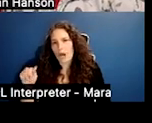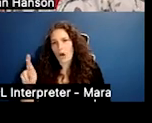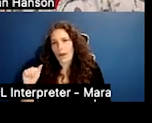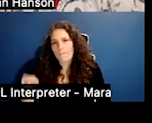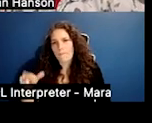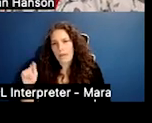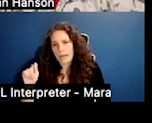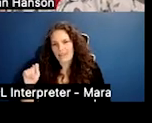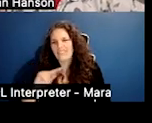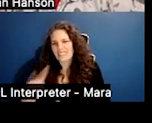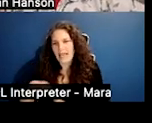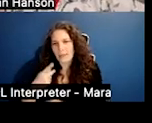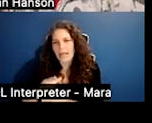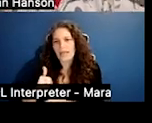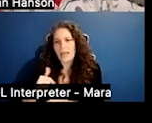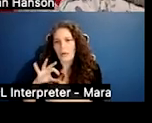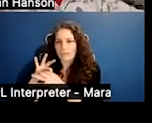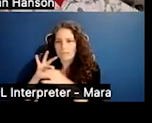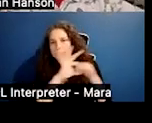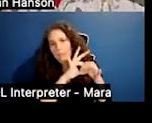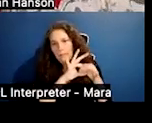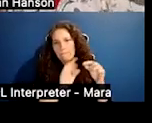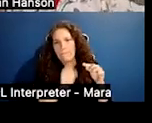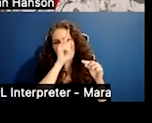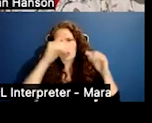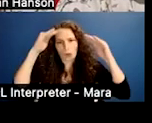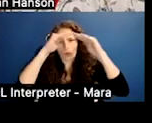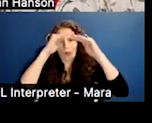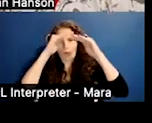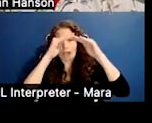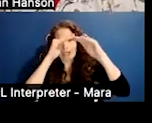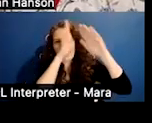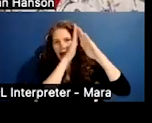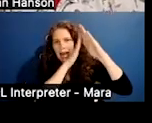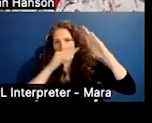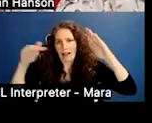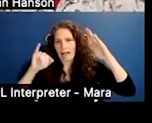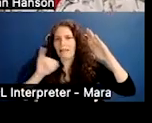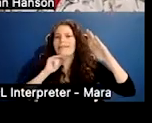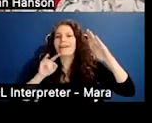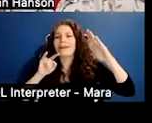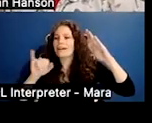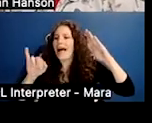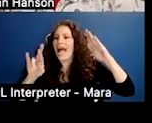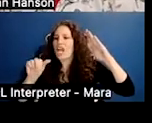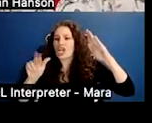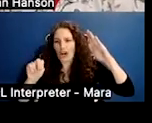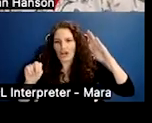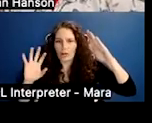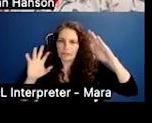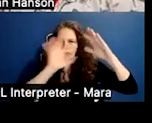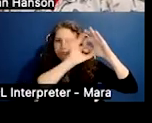they were braced back to the roof. They'd have angle iron that would go back in and would tie it back to the roof. So